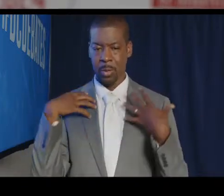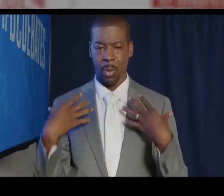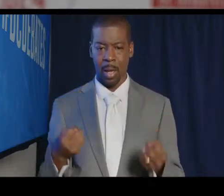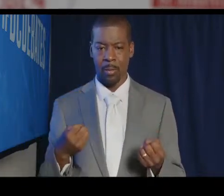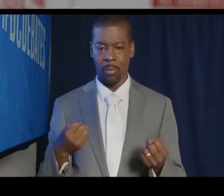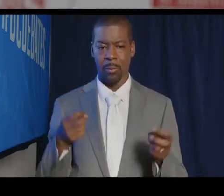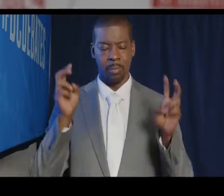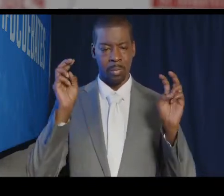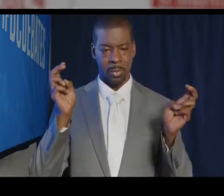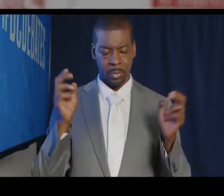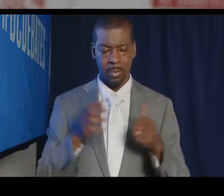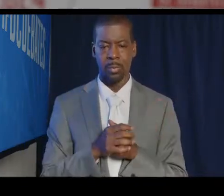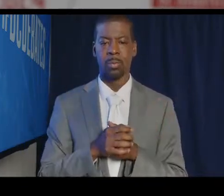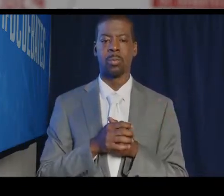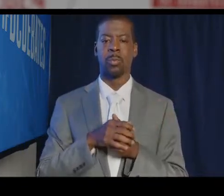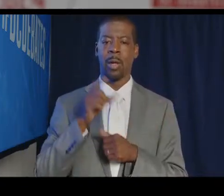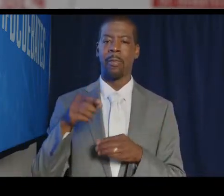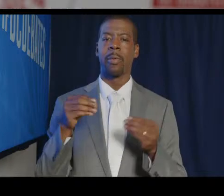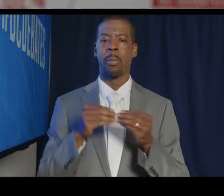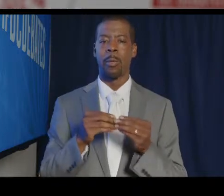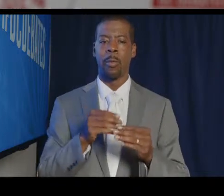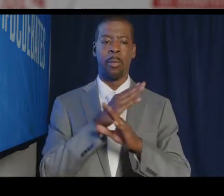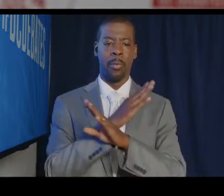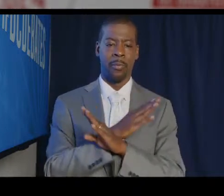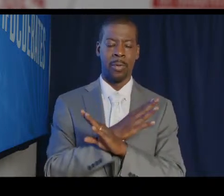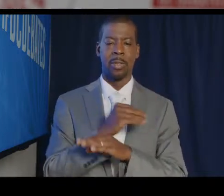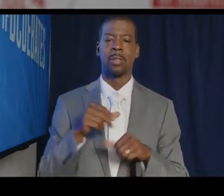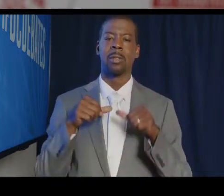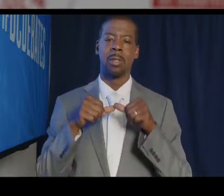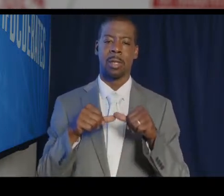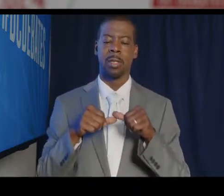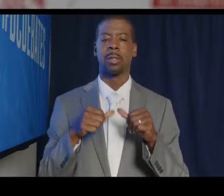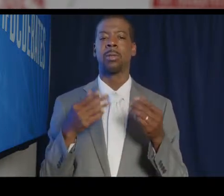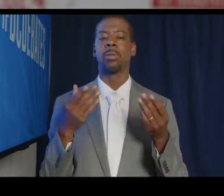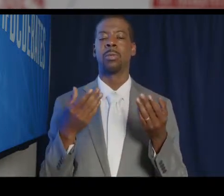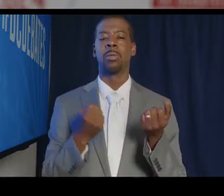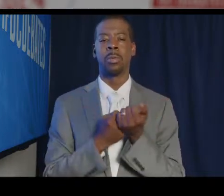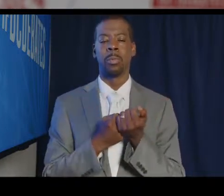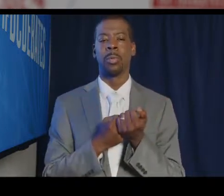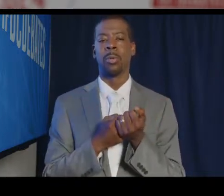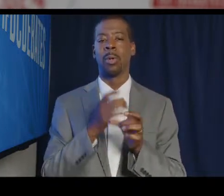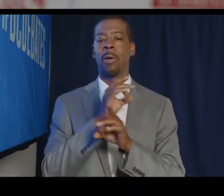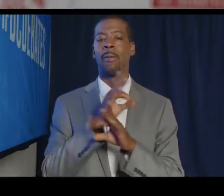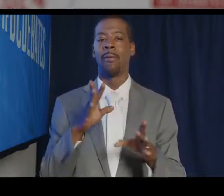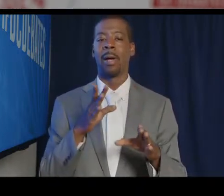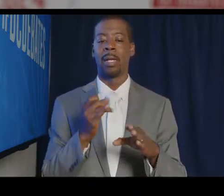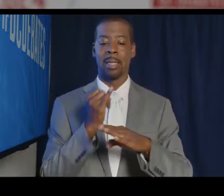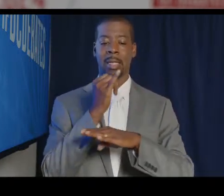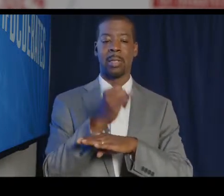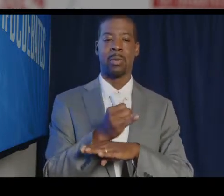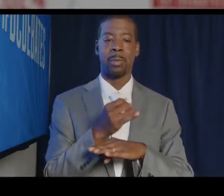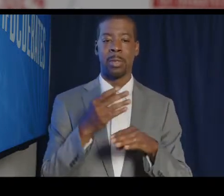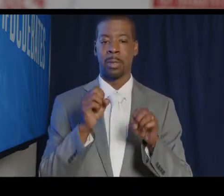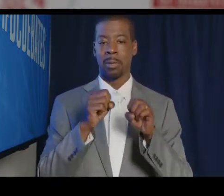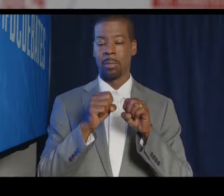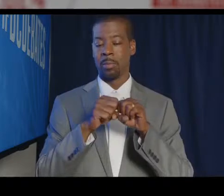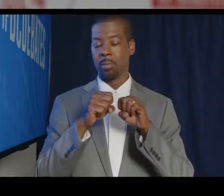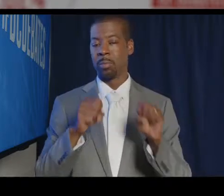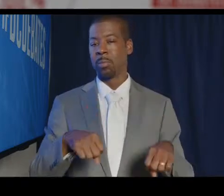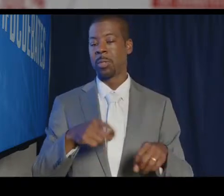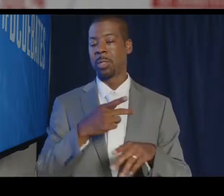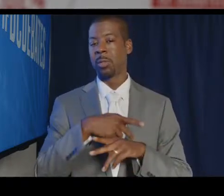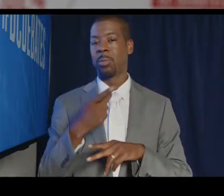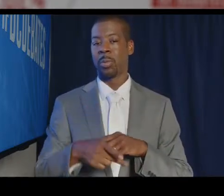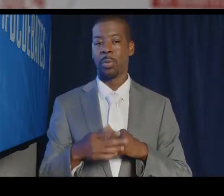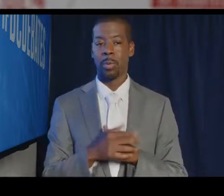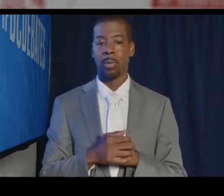to do more around prevention, and we have to continue to support our violence intervention program. If we run an ecosystem like that and